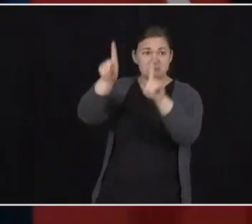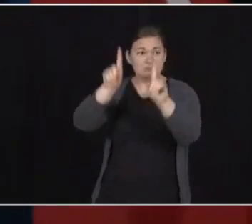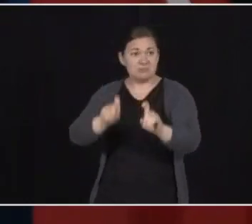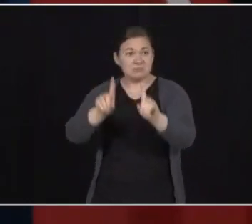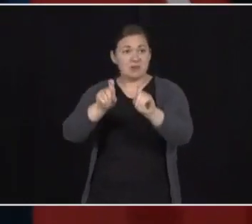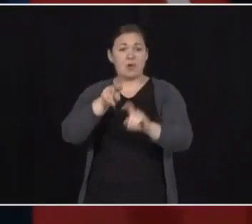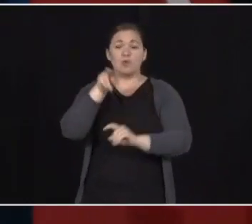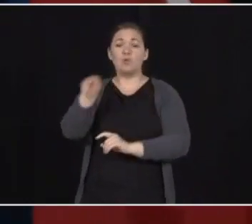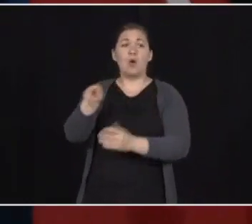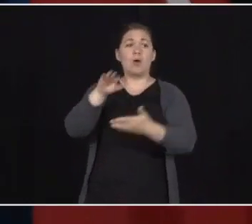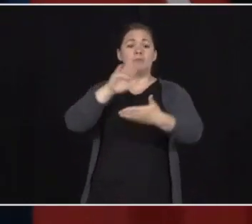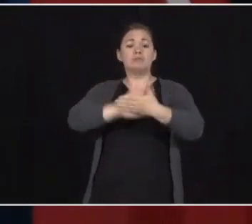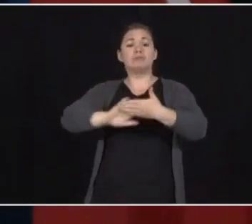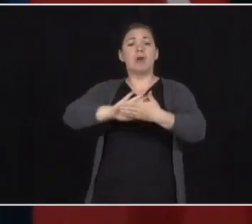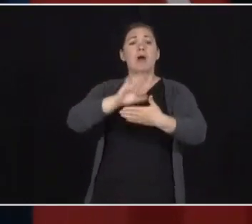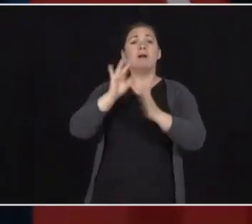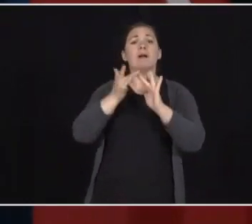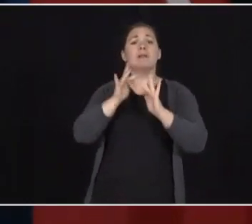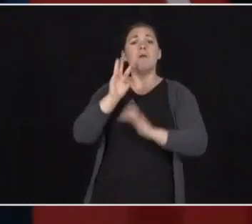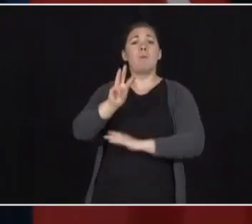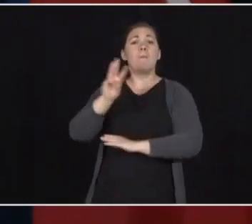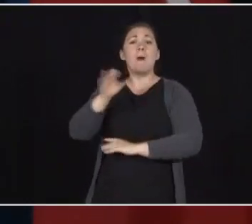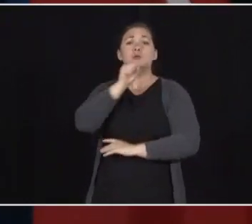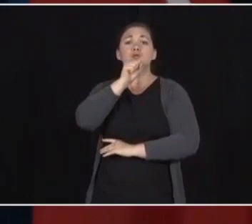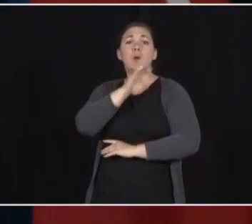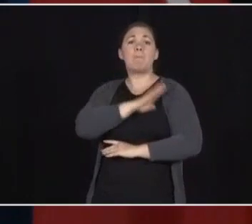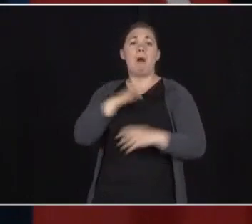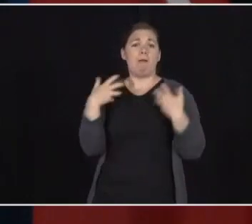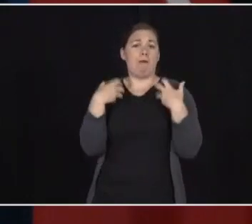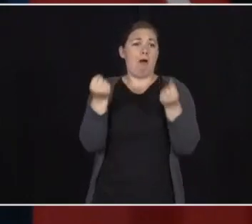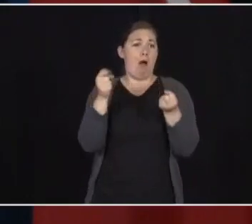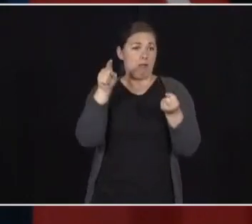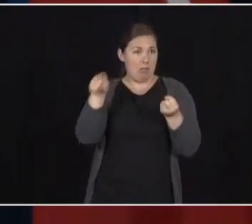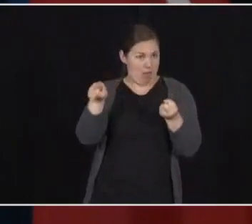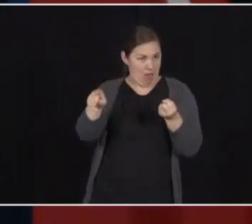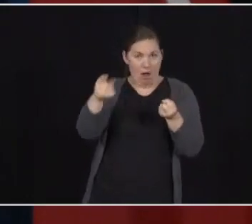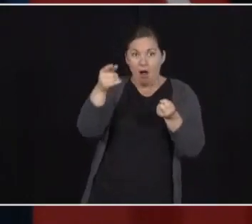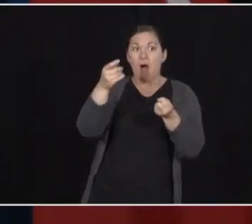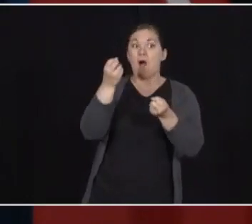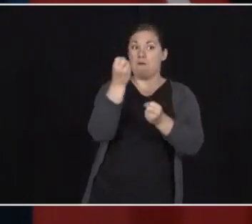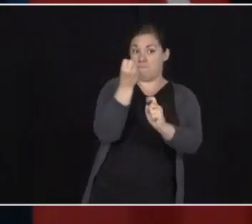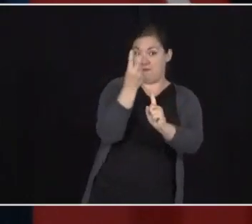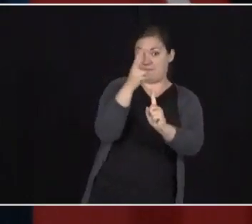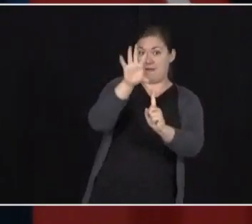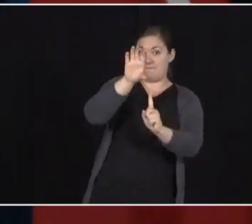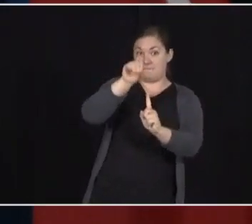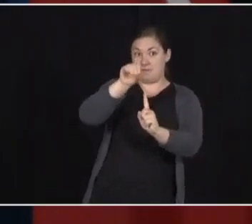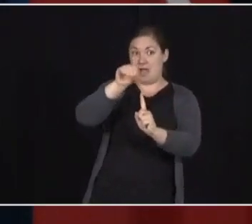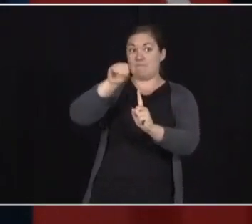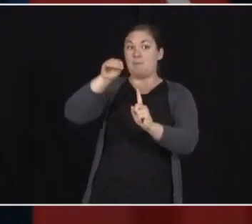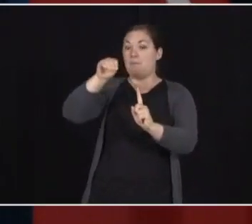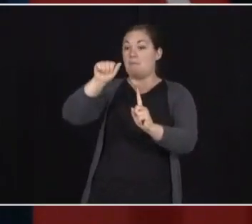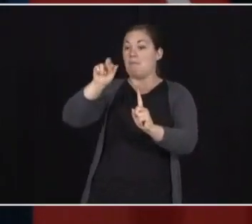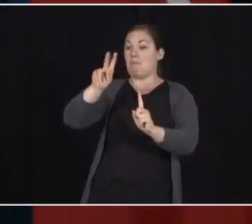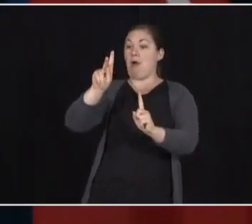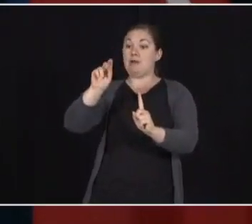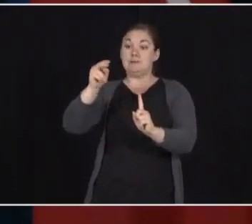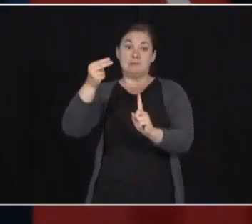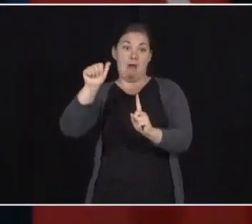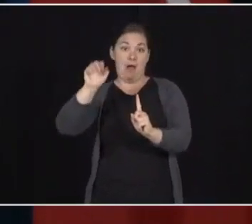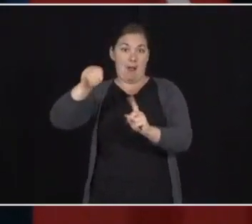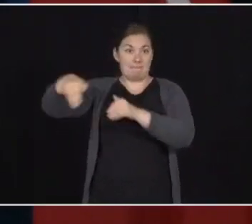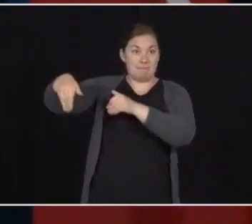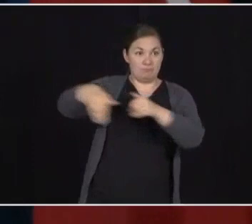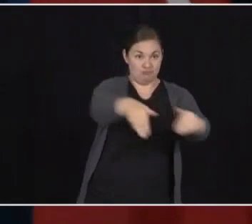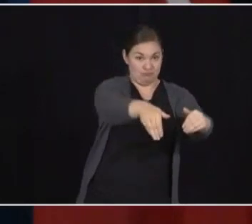Network's website. So that's 1250 Markham Road in Scarborough tomorrow. Please,